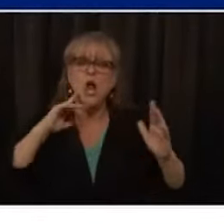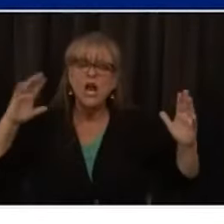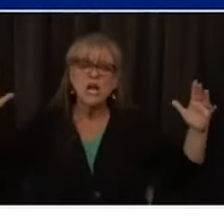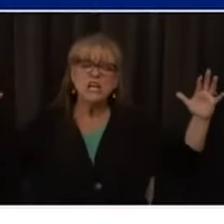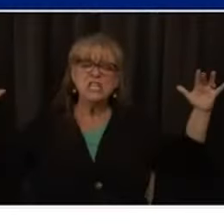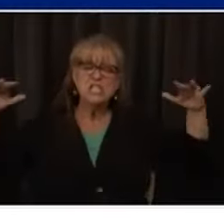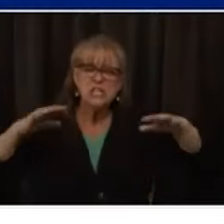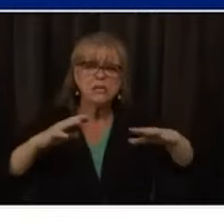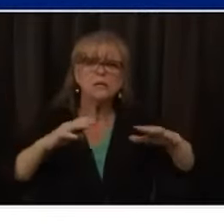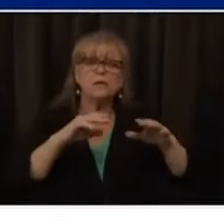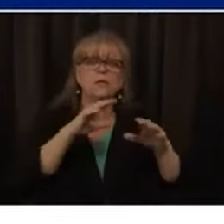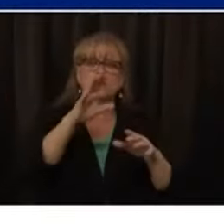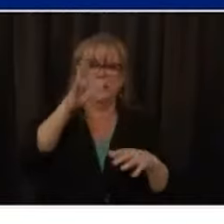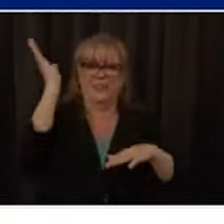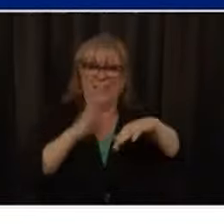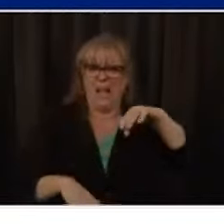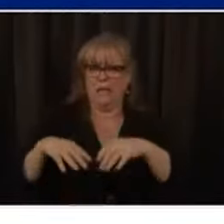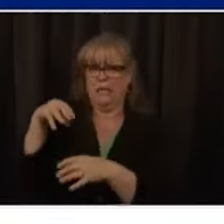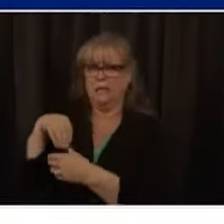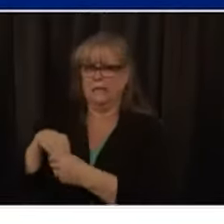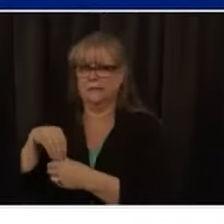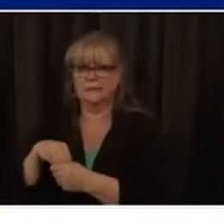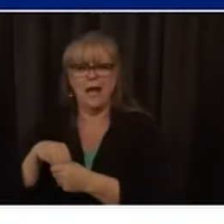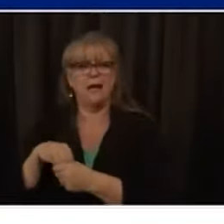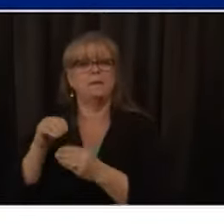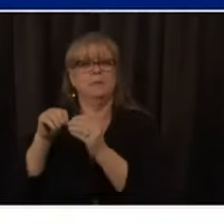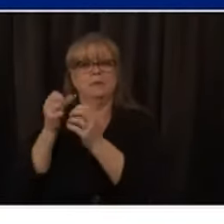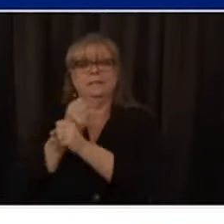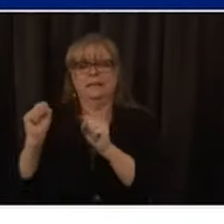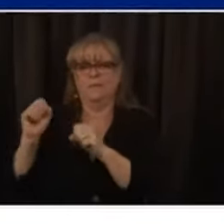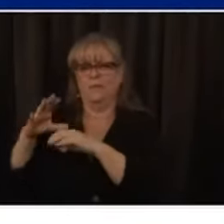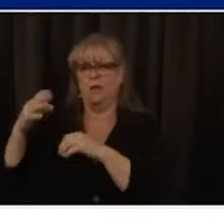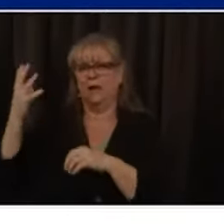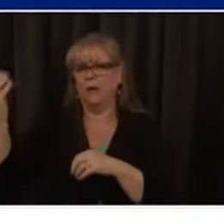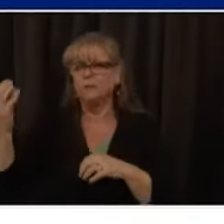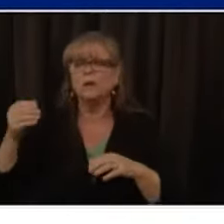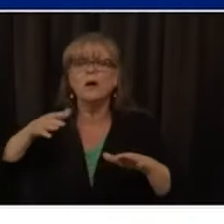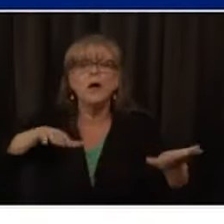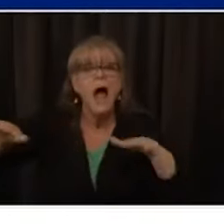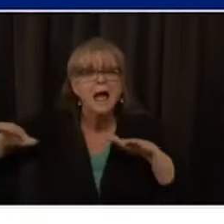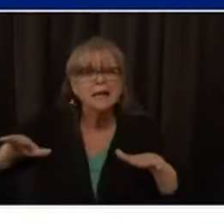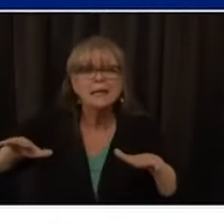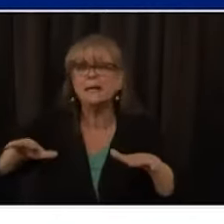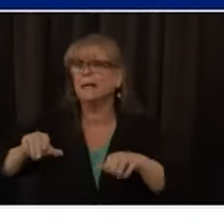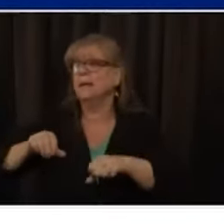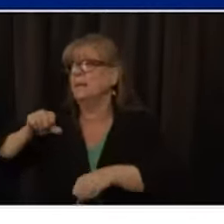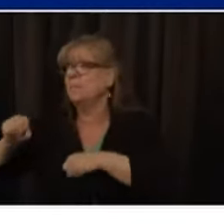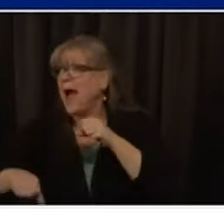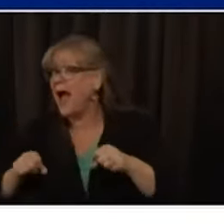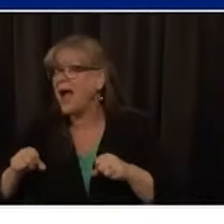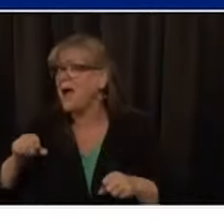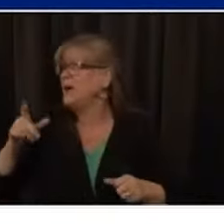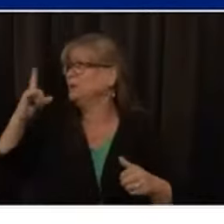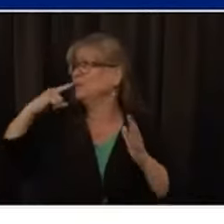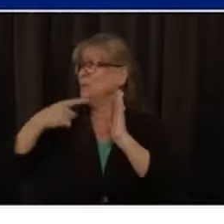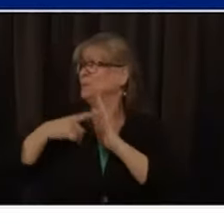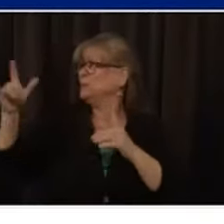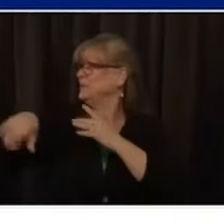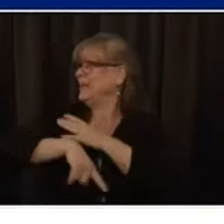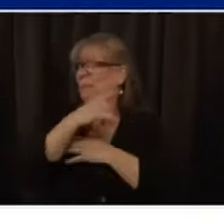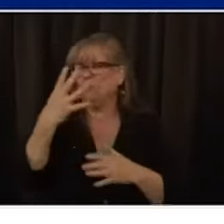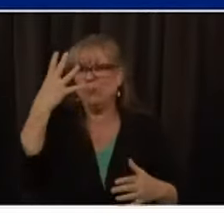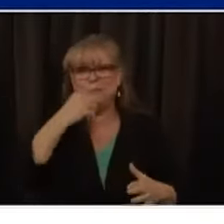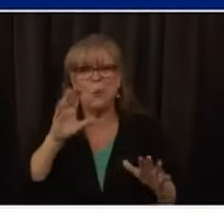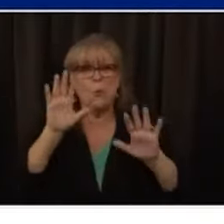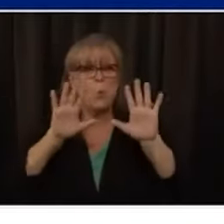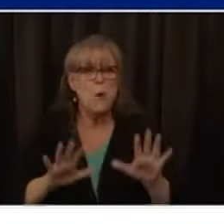groups. Outside, small groups, hiking, biking. We have beautiful spring weather today accepted. We have a few more days of this, but it'll be